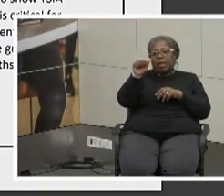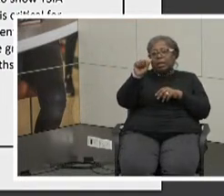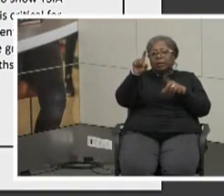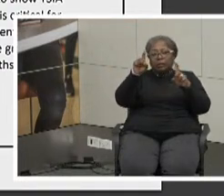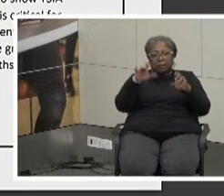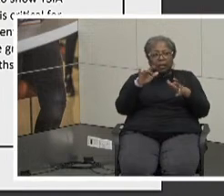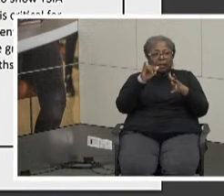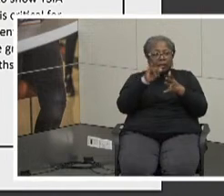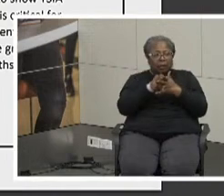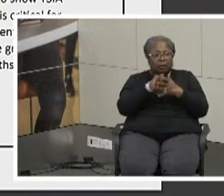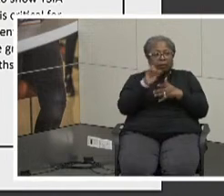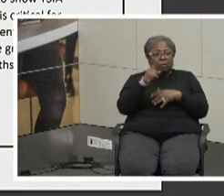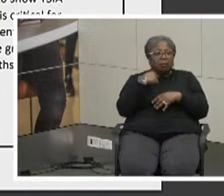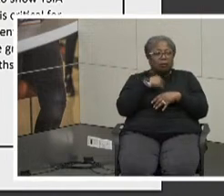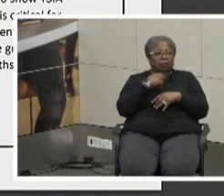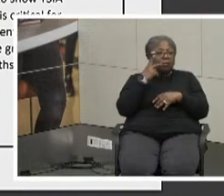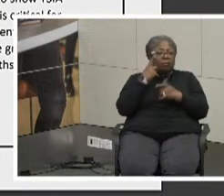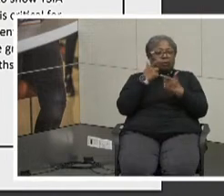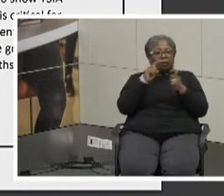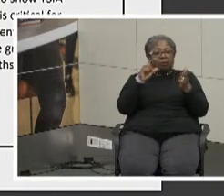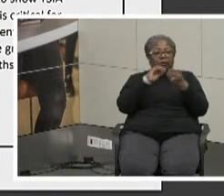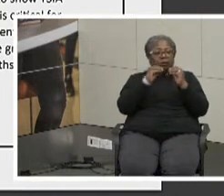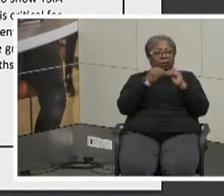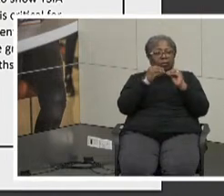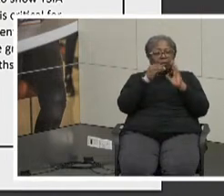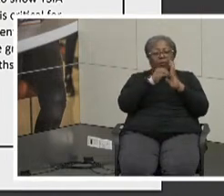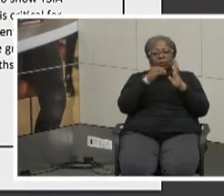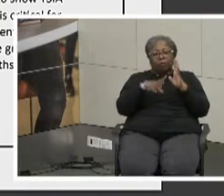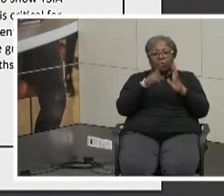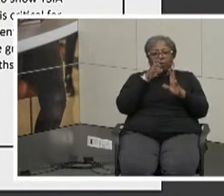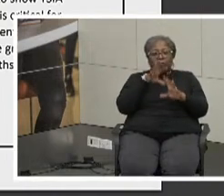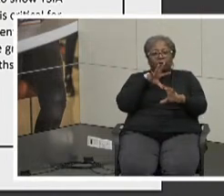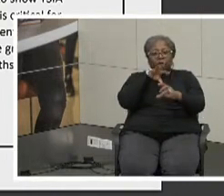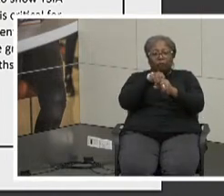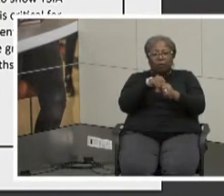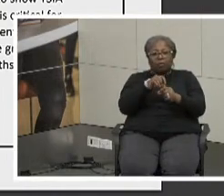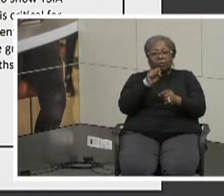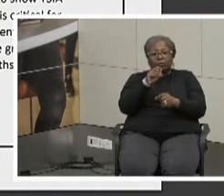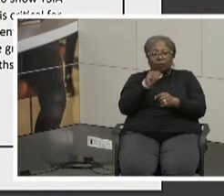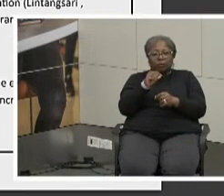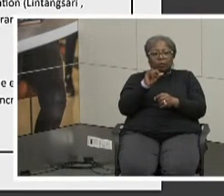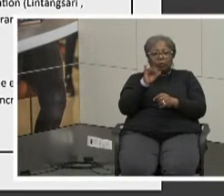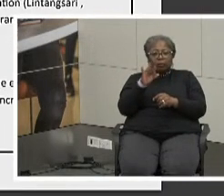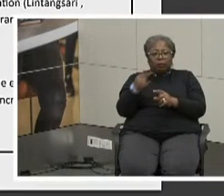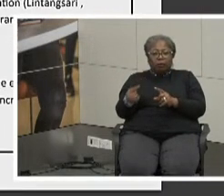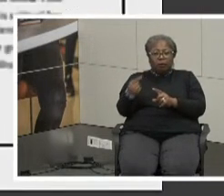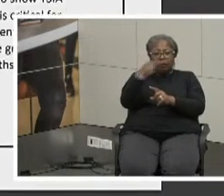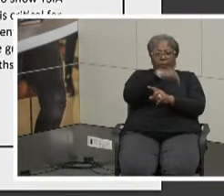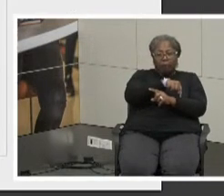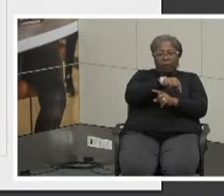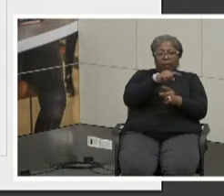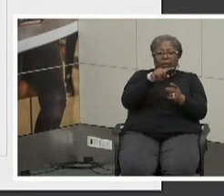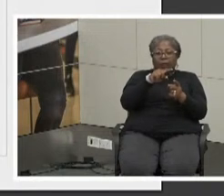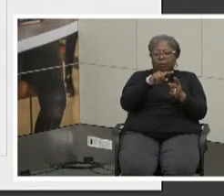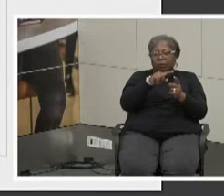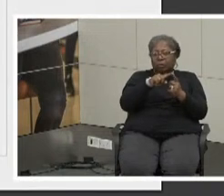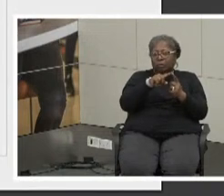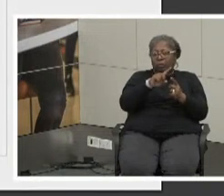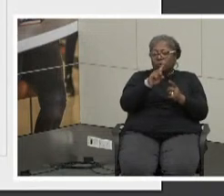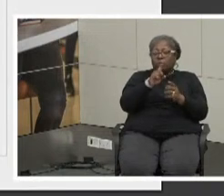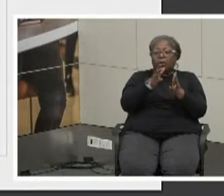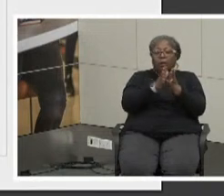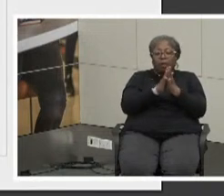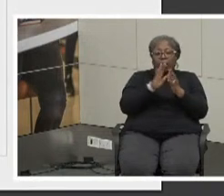so that's where we see larger percentage of students participating um so then if we go back to where you're